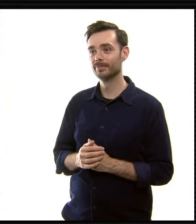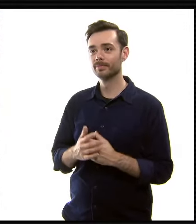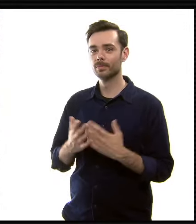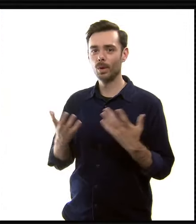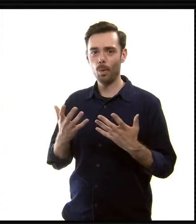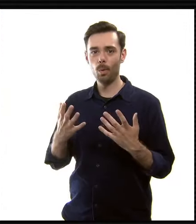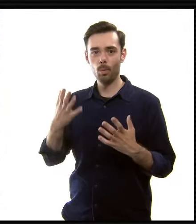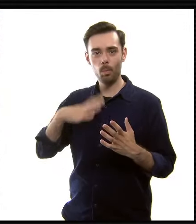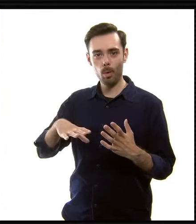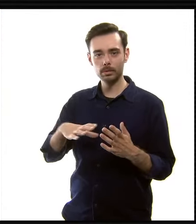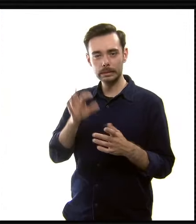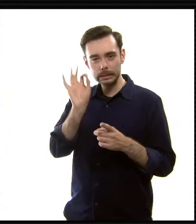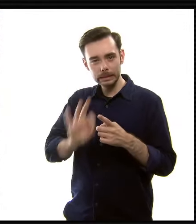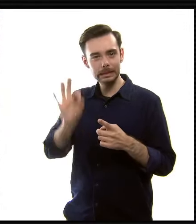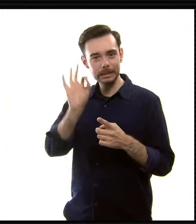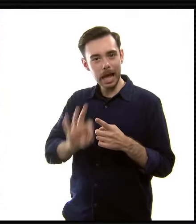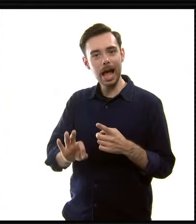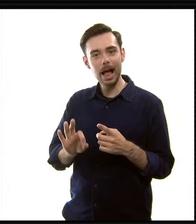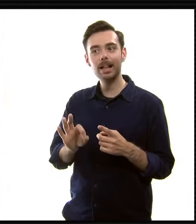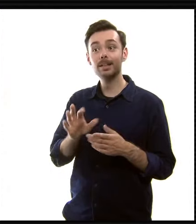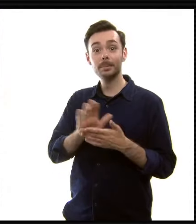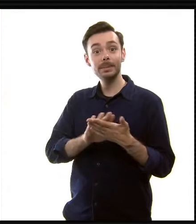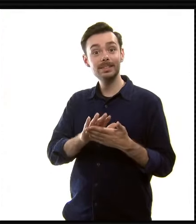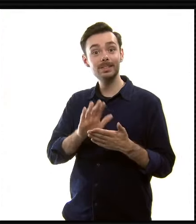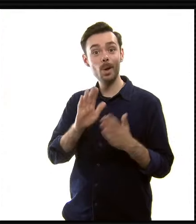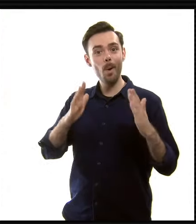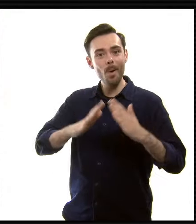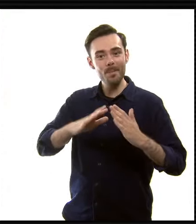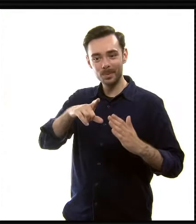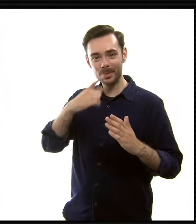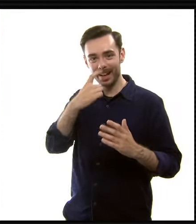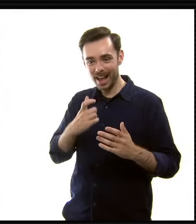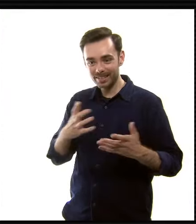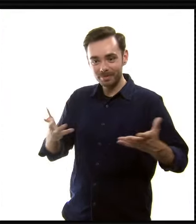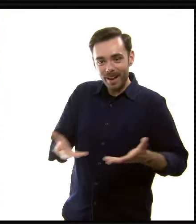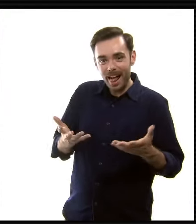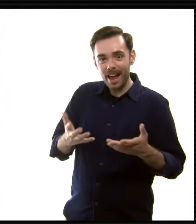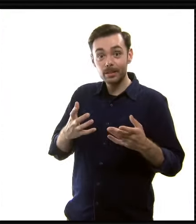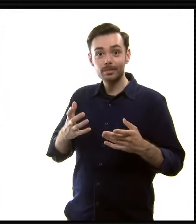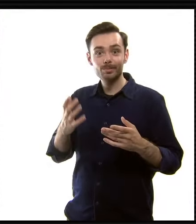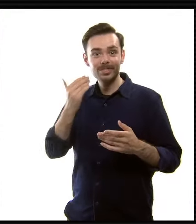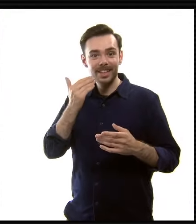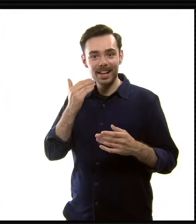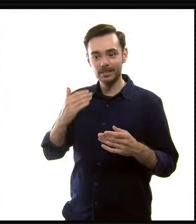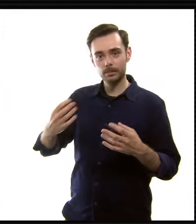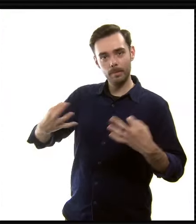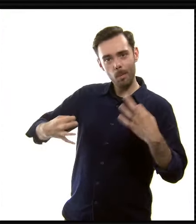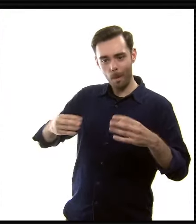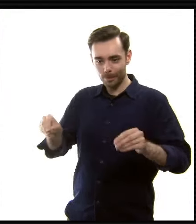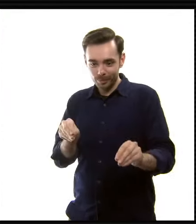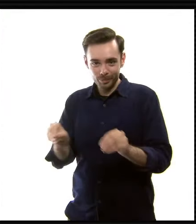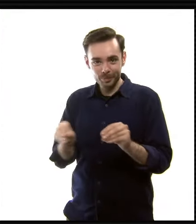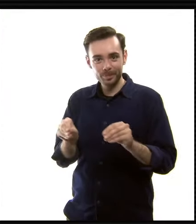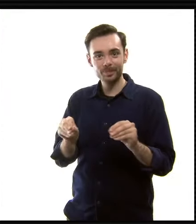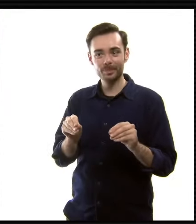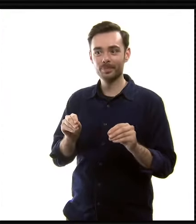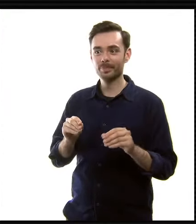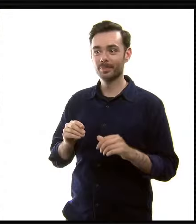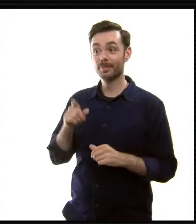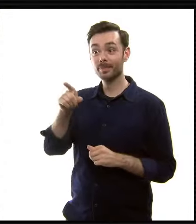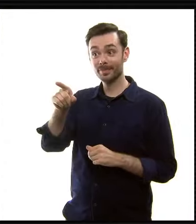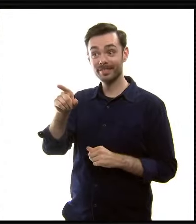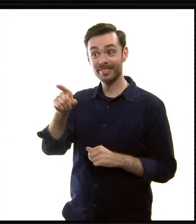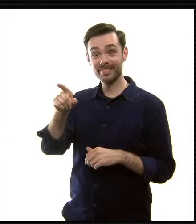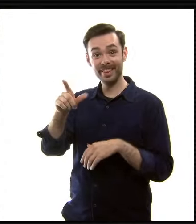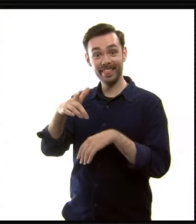possible so that you can put on your own performance at home to like your friends and family. So yeah, it's got like everything that you could possibly need. It's got functioning curtains.